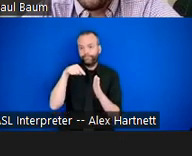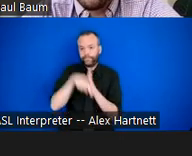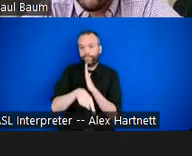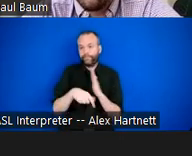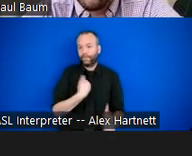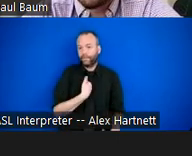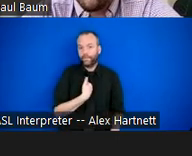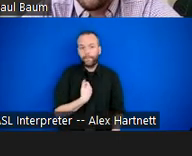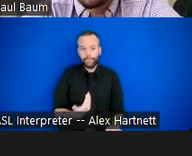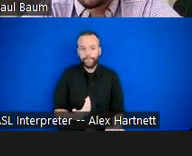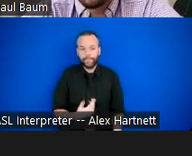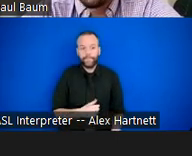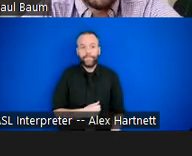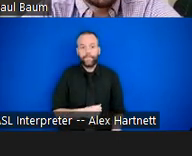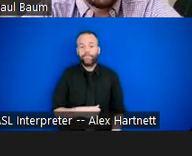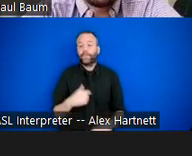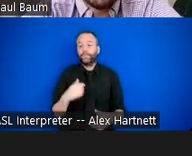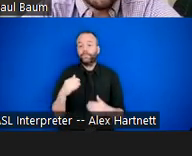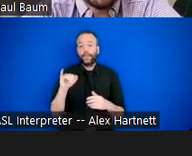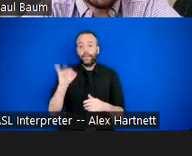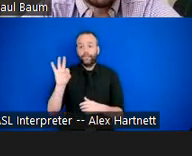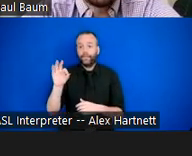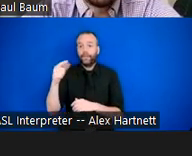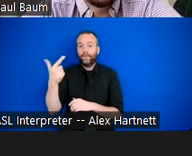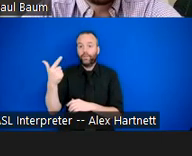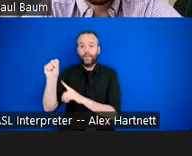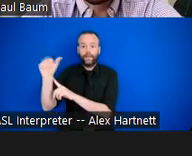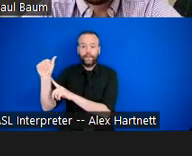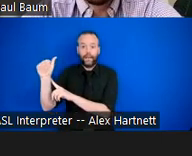about LGBTQ plus topics, the history and practice